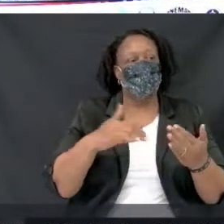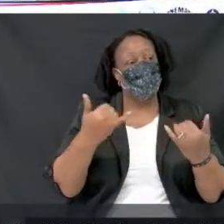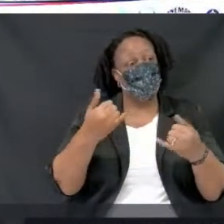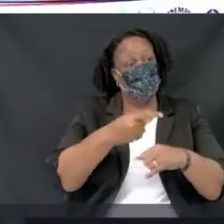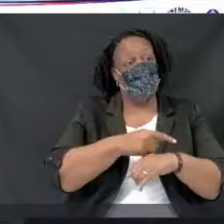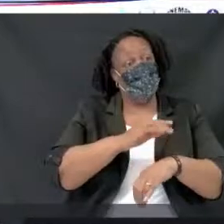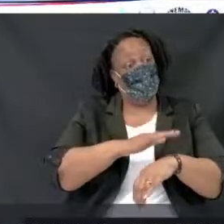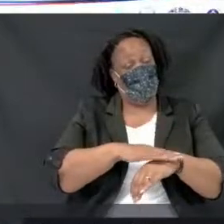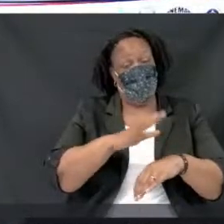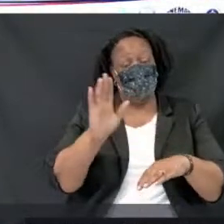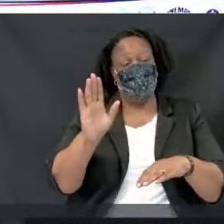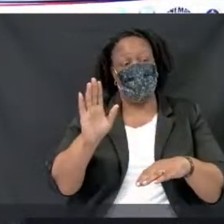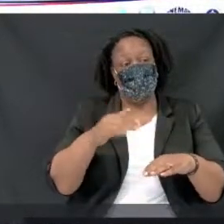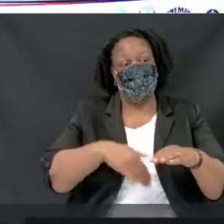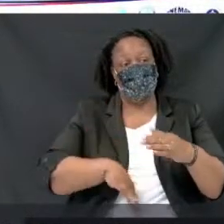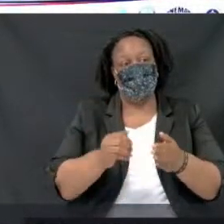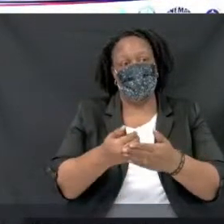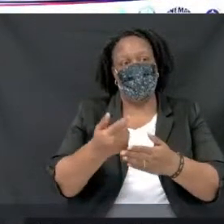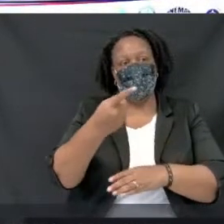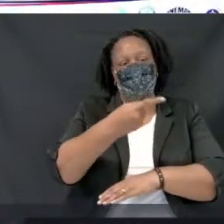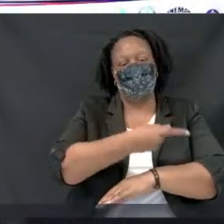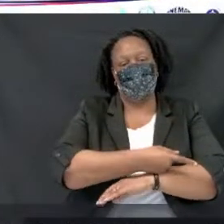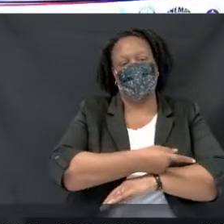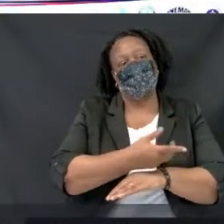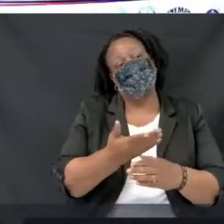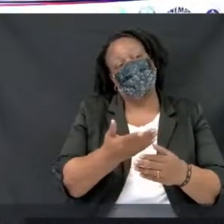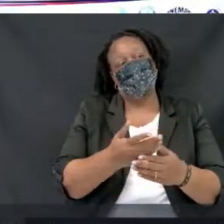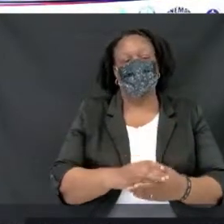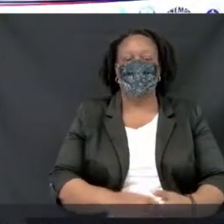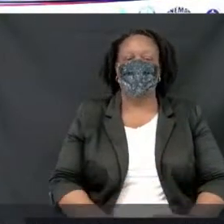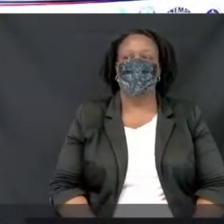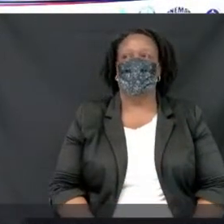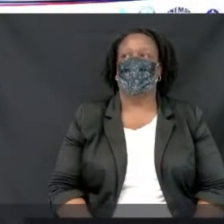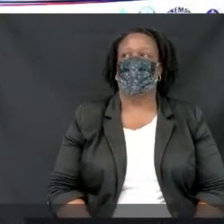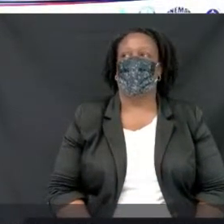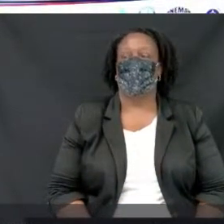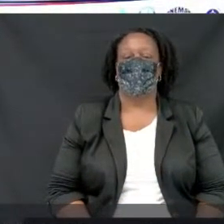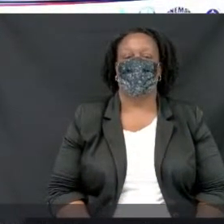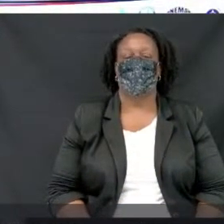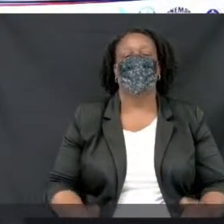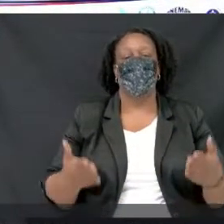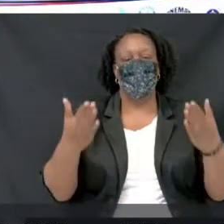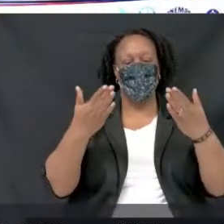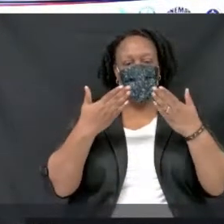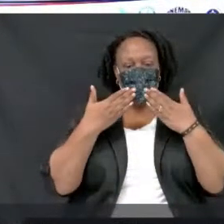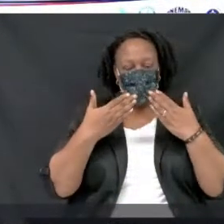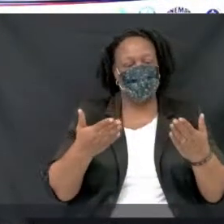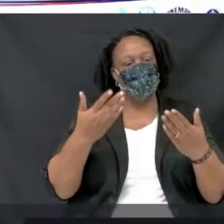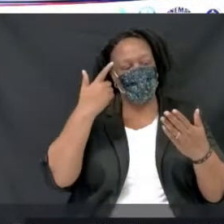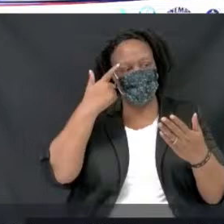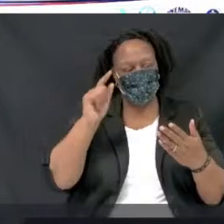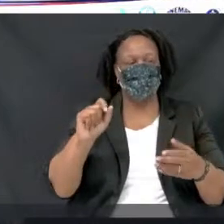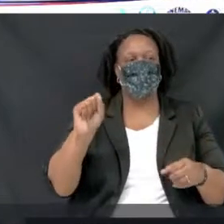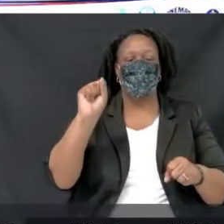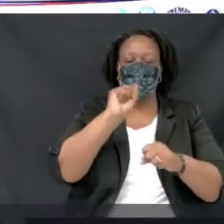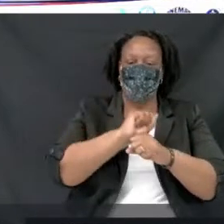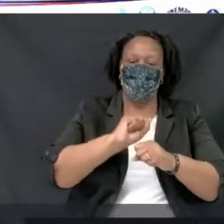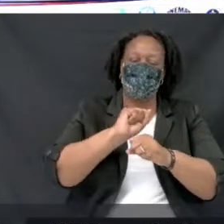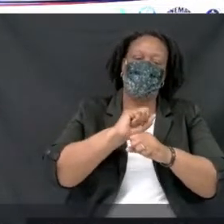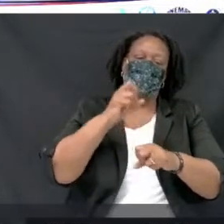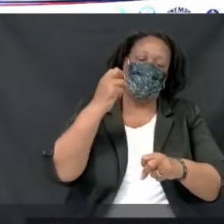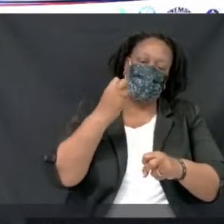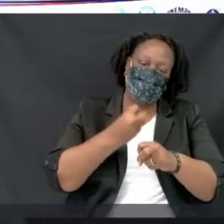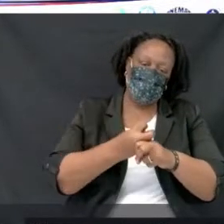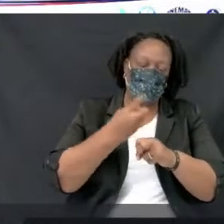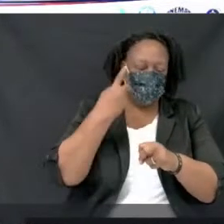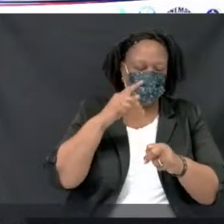dedicated commitment to service to St. Kitts and Nevis and its people.